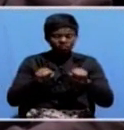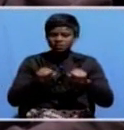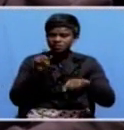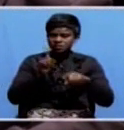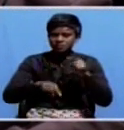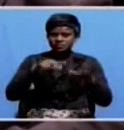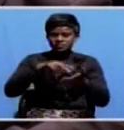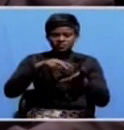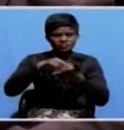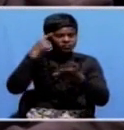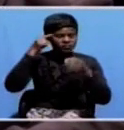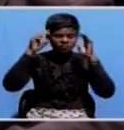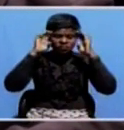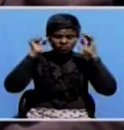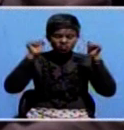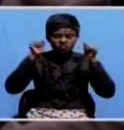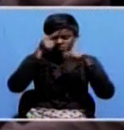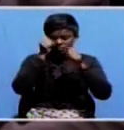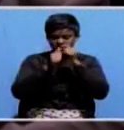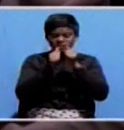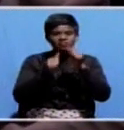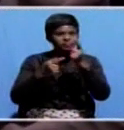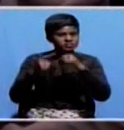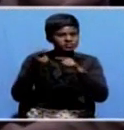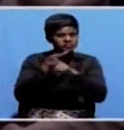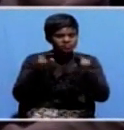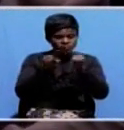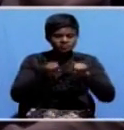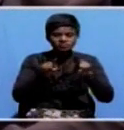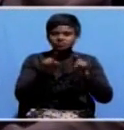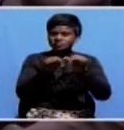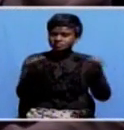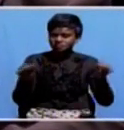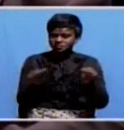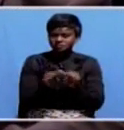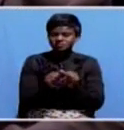the presidency because they came from the same area as he did.